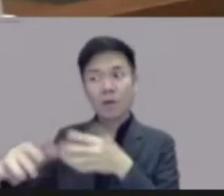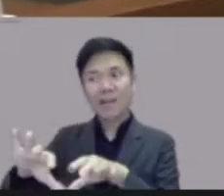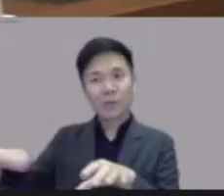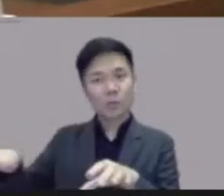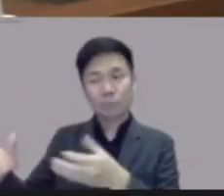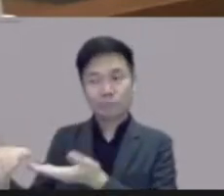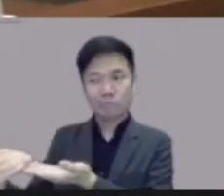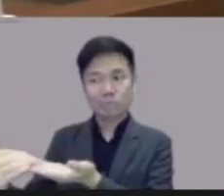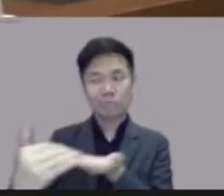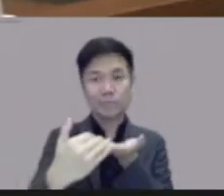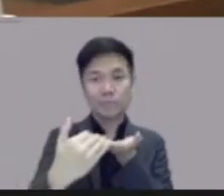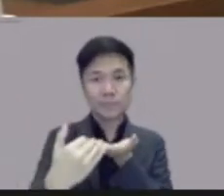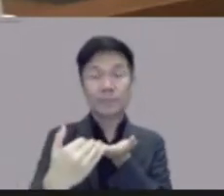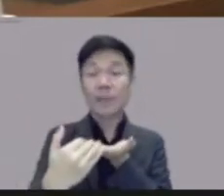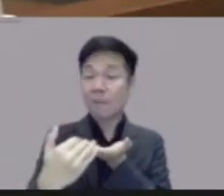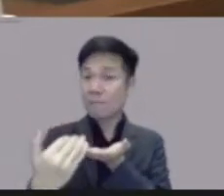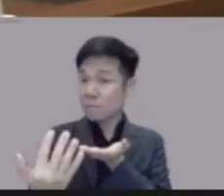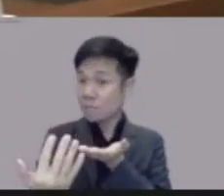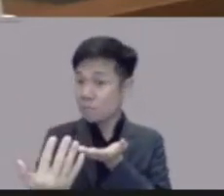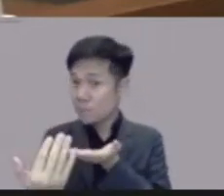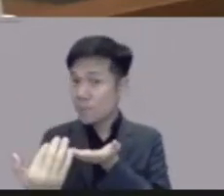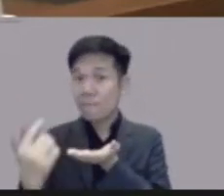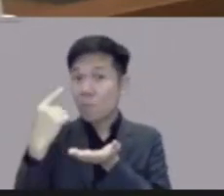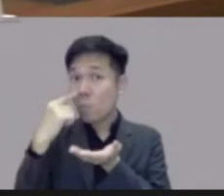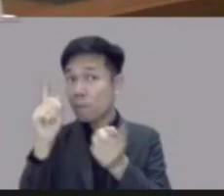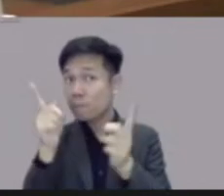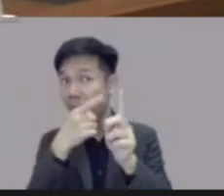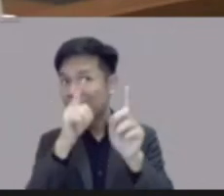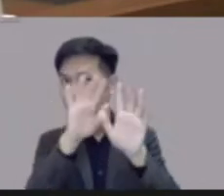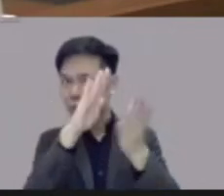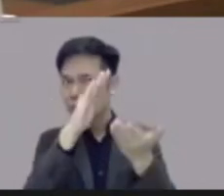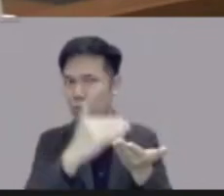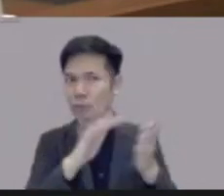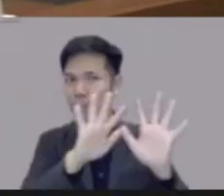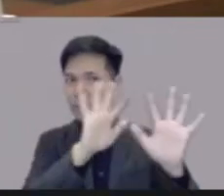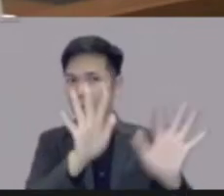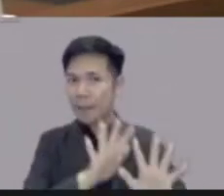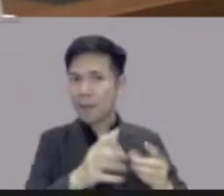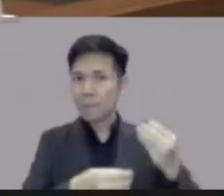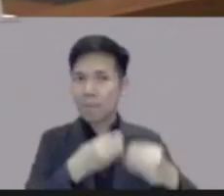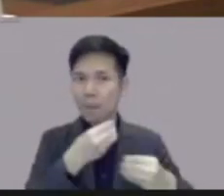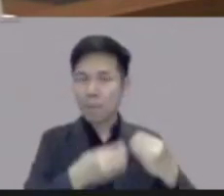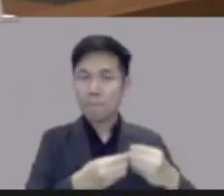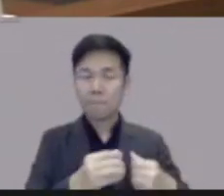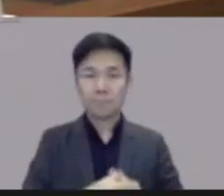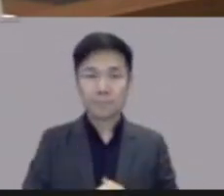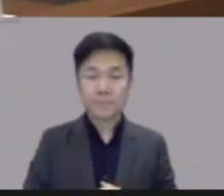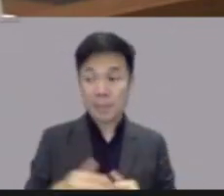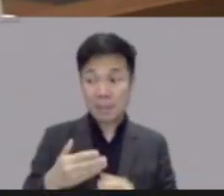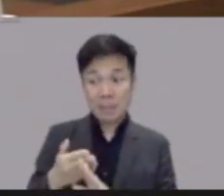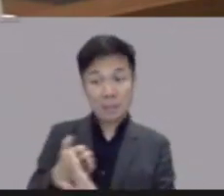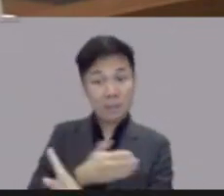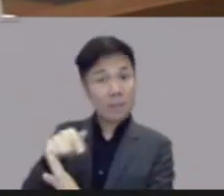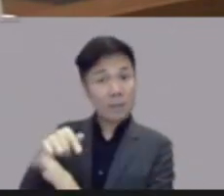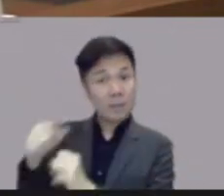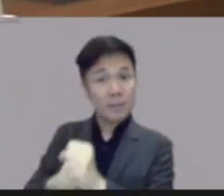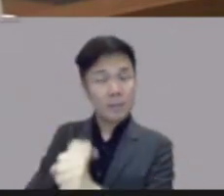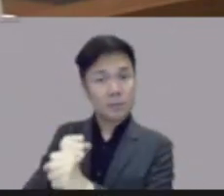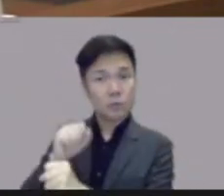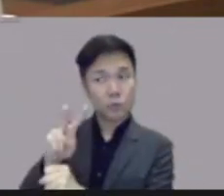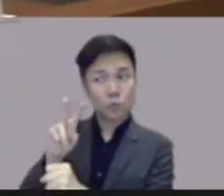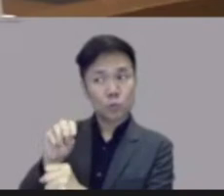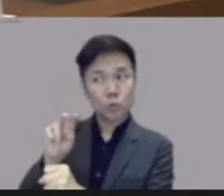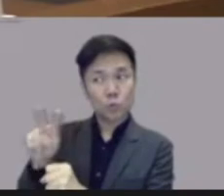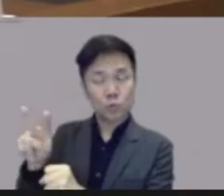to address the climate change until the July of 2022 China has